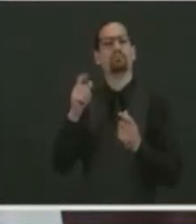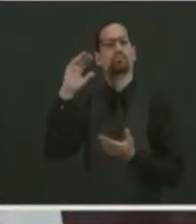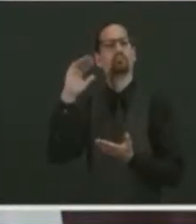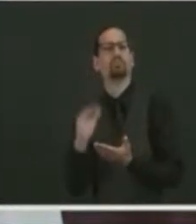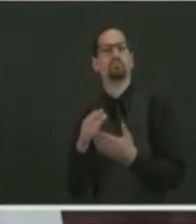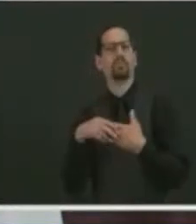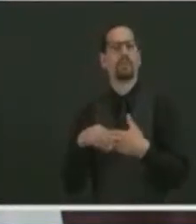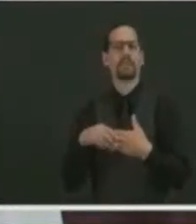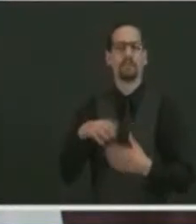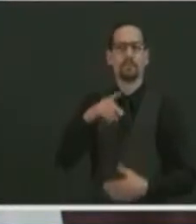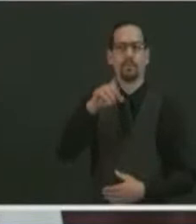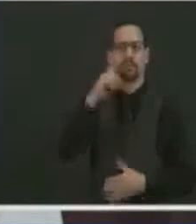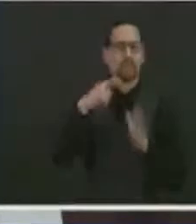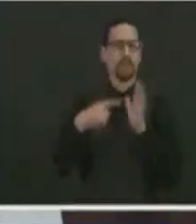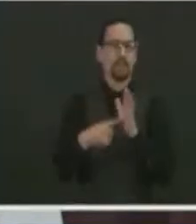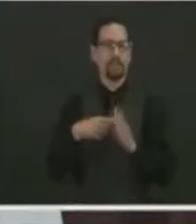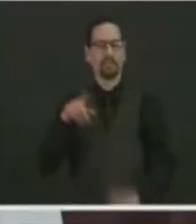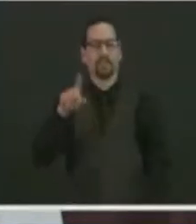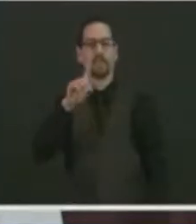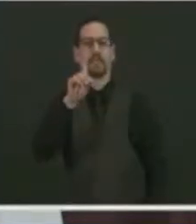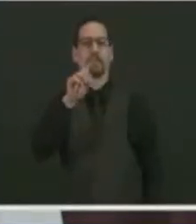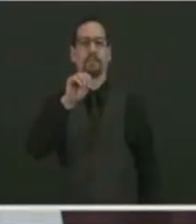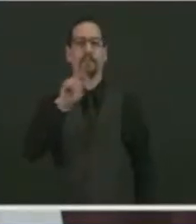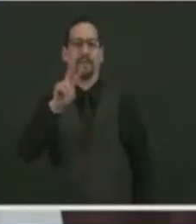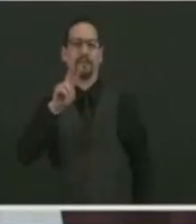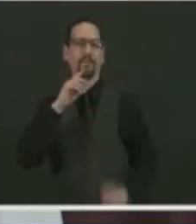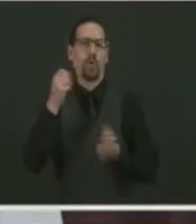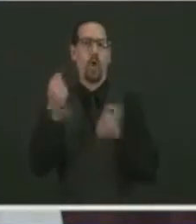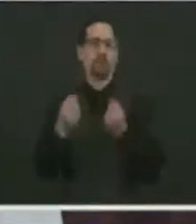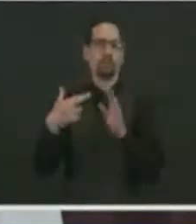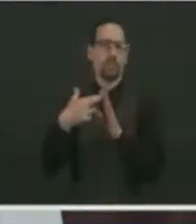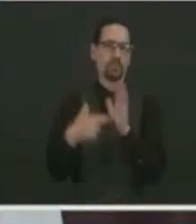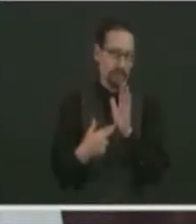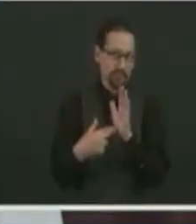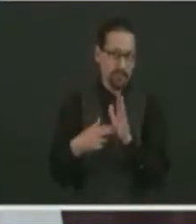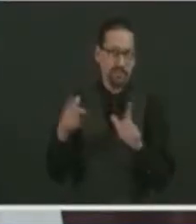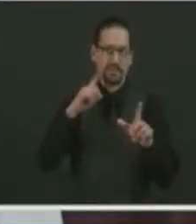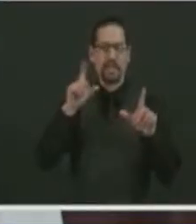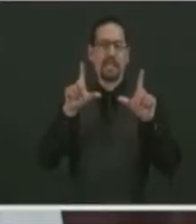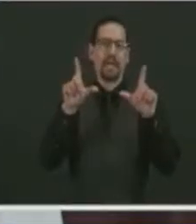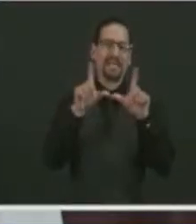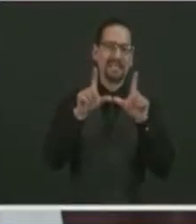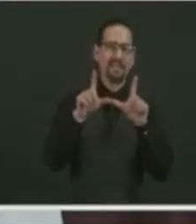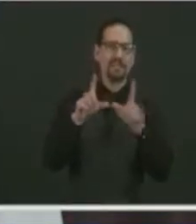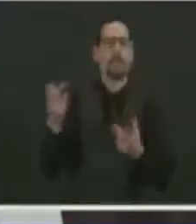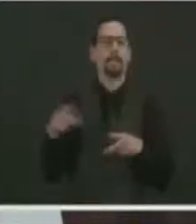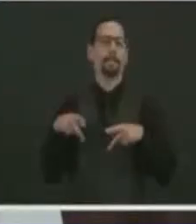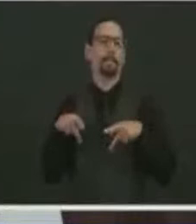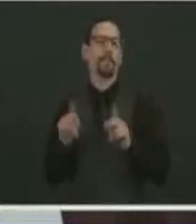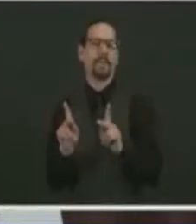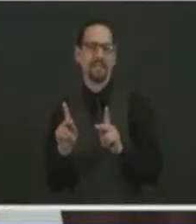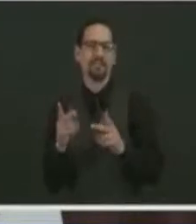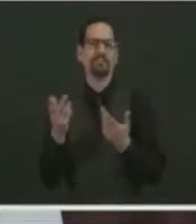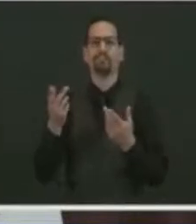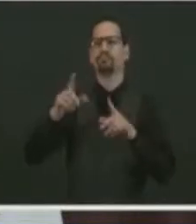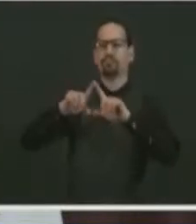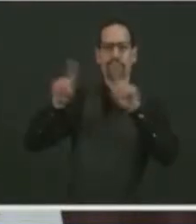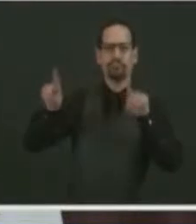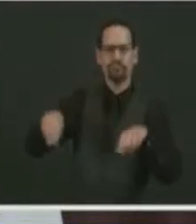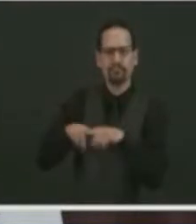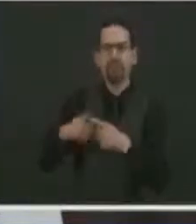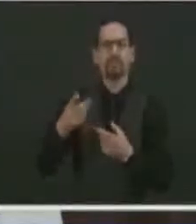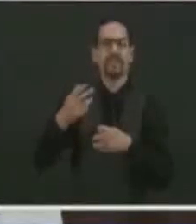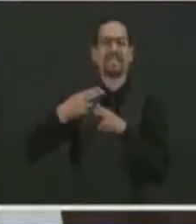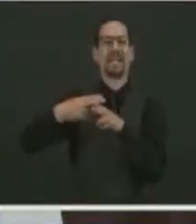anyone who has a license, registration, inspection, permit, or temporary license plates that were set to